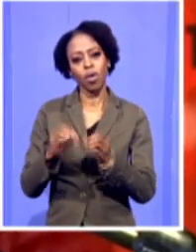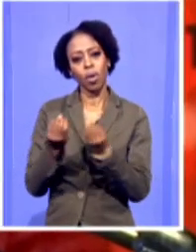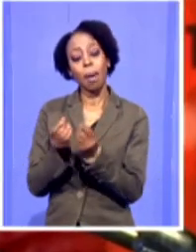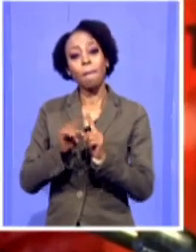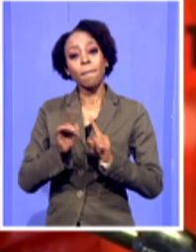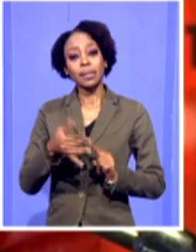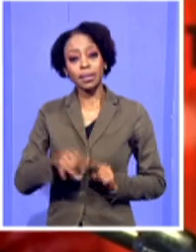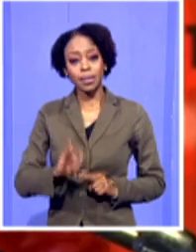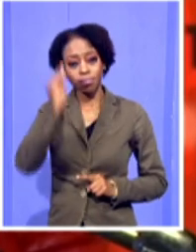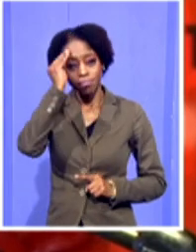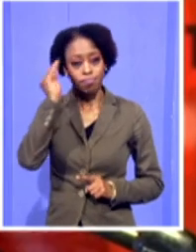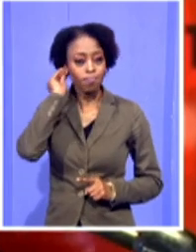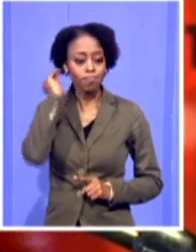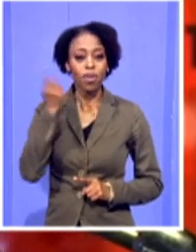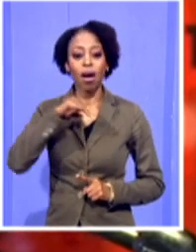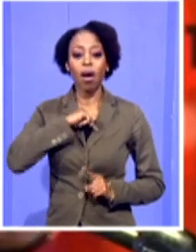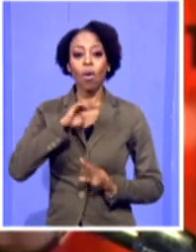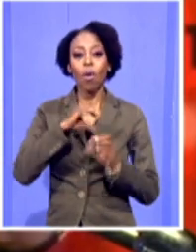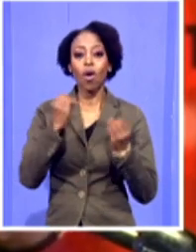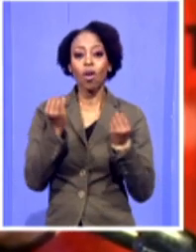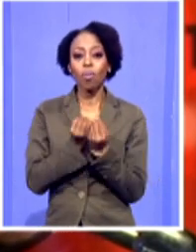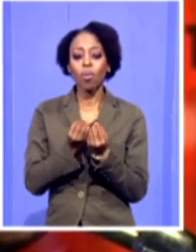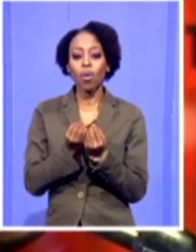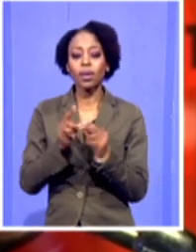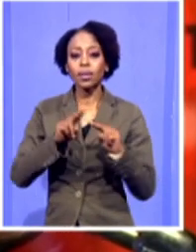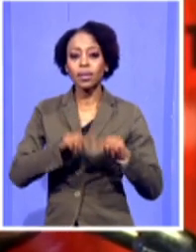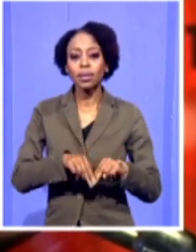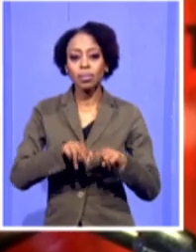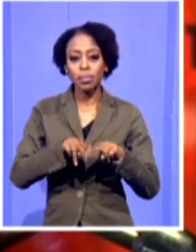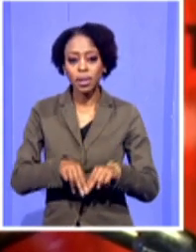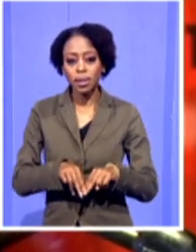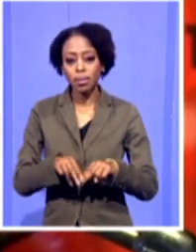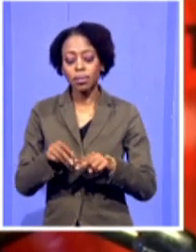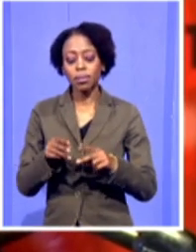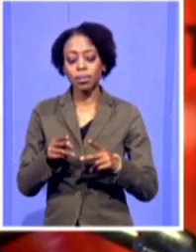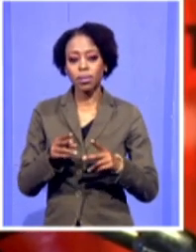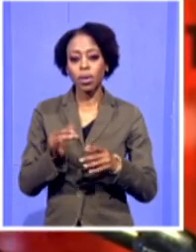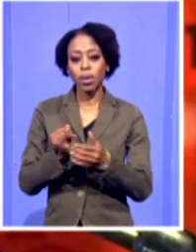that our organizations are independent.